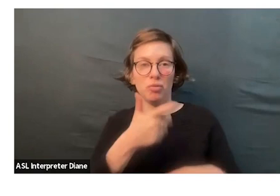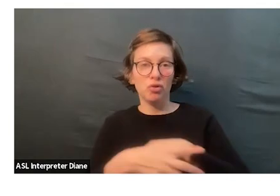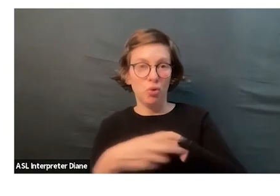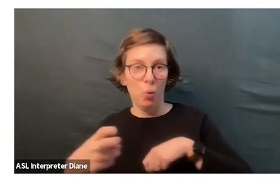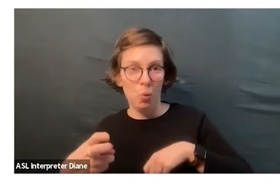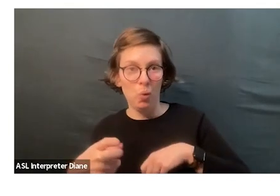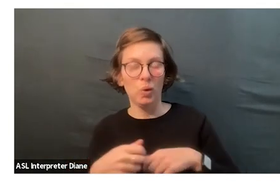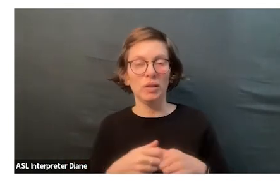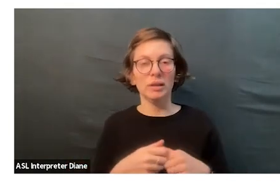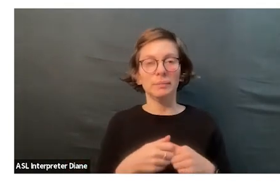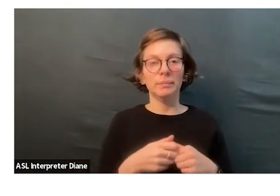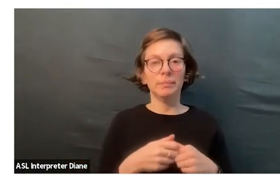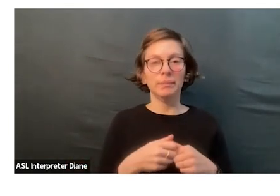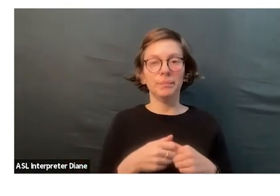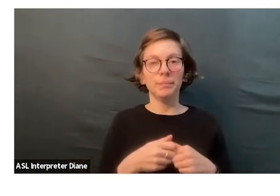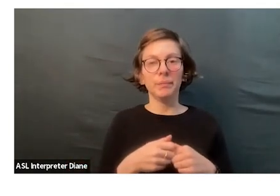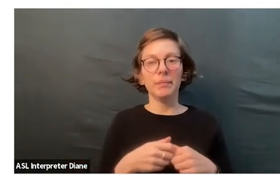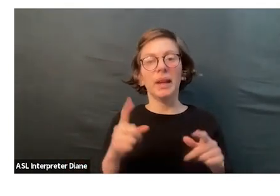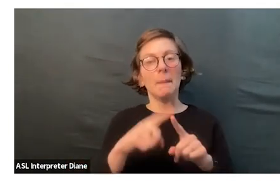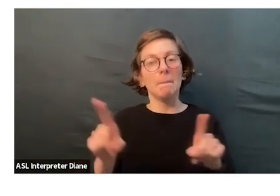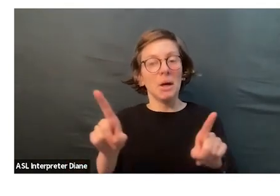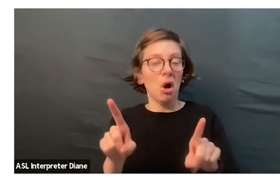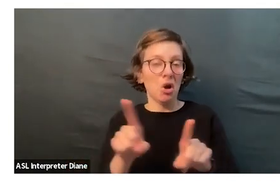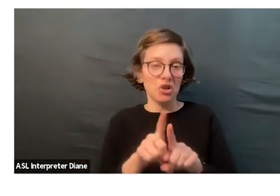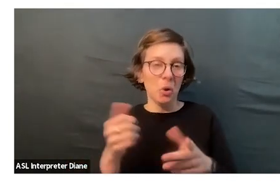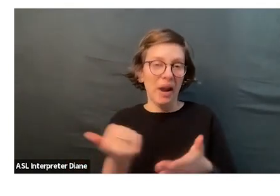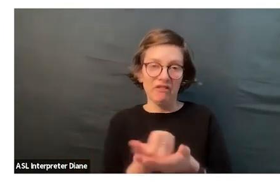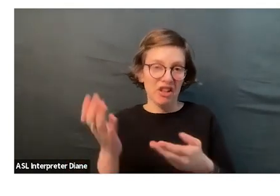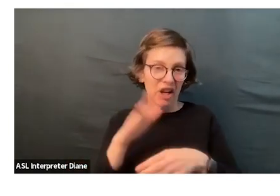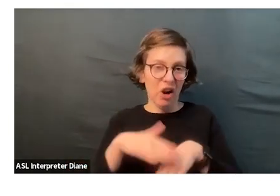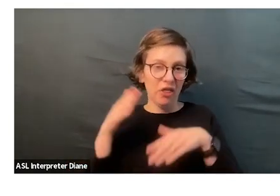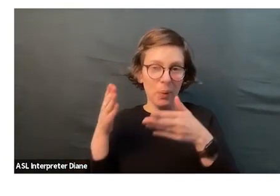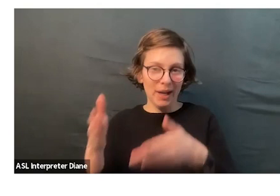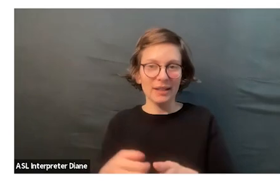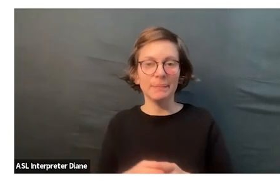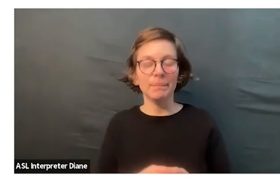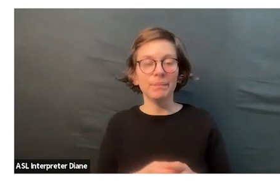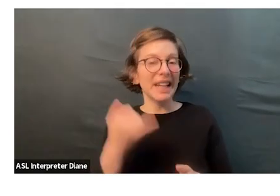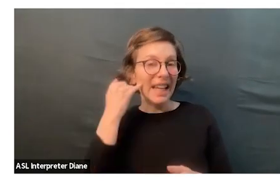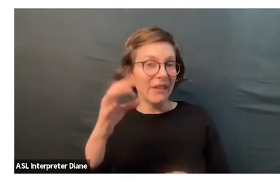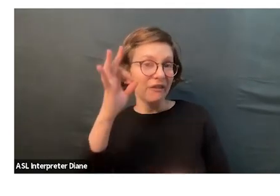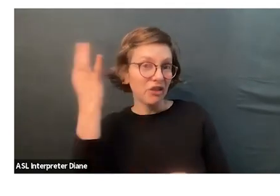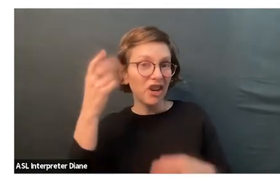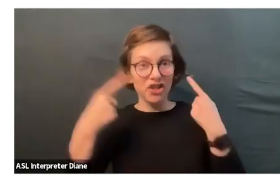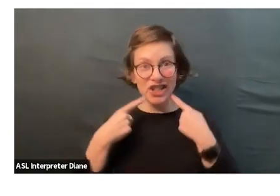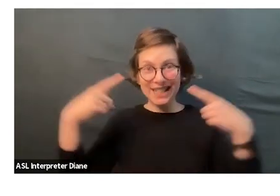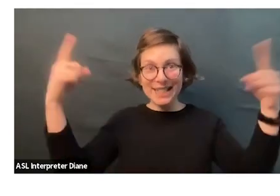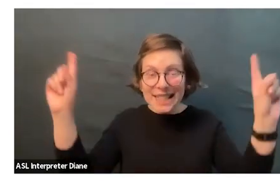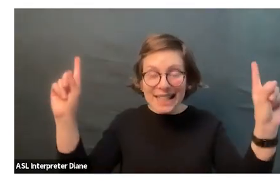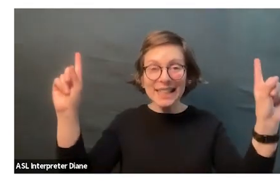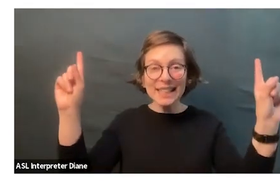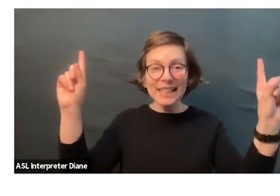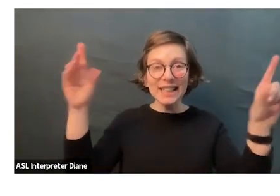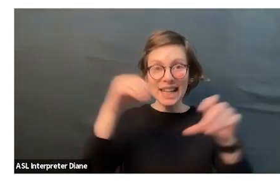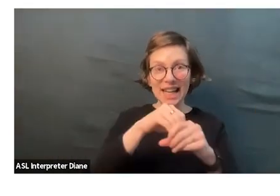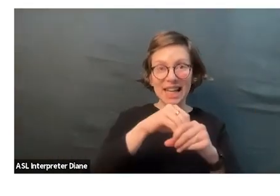the French for 132 years until their independence in 1962. So Egypt was